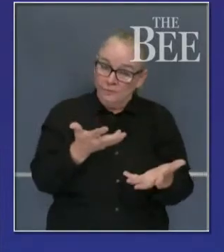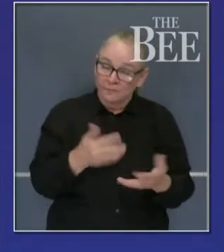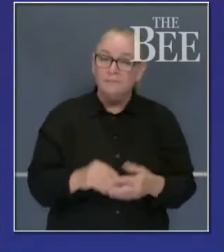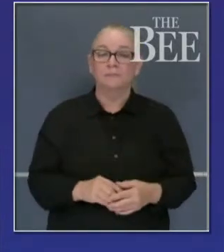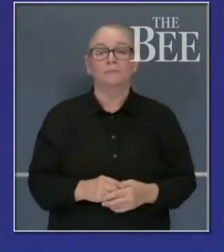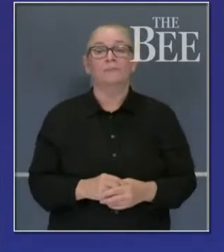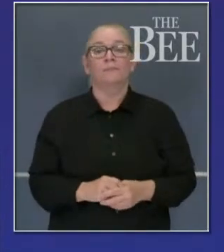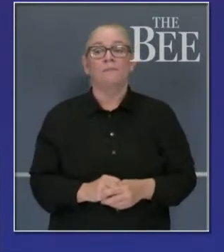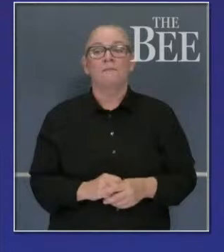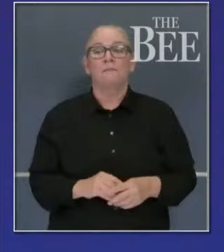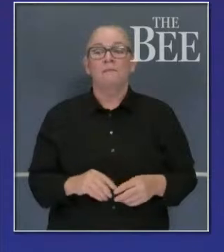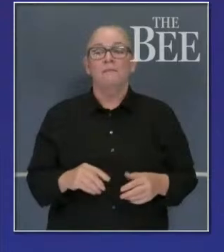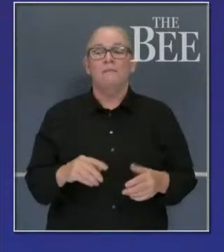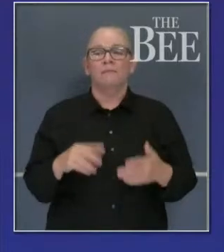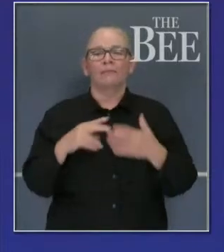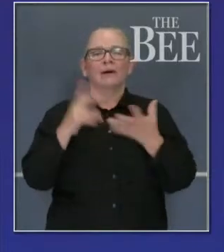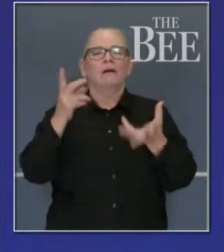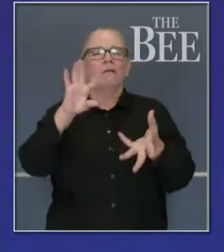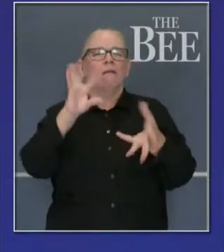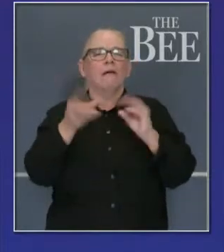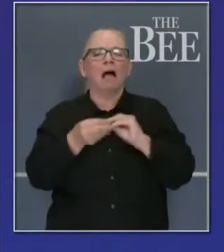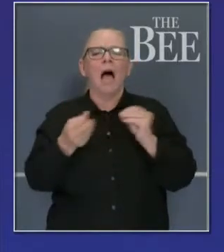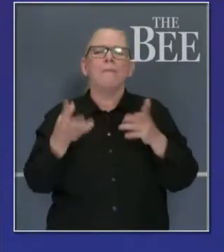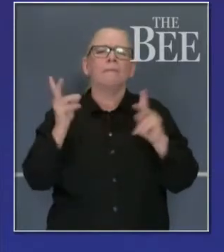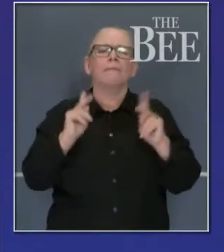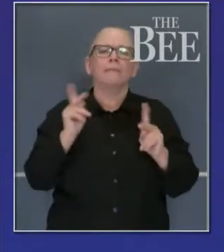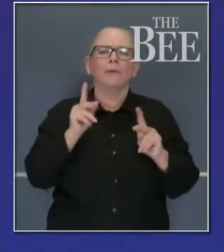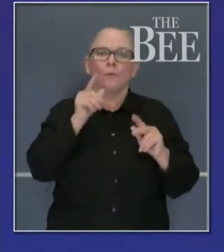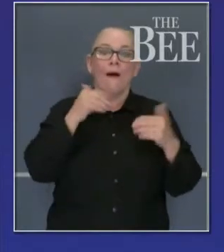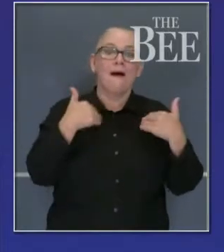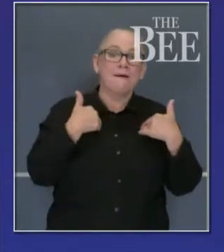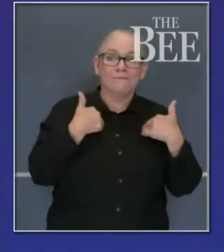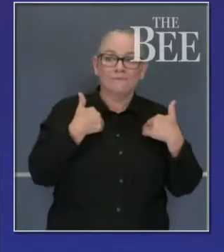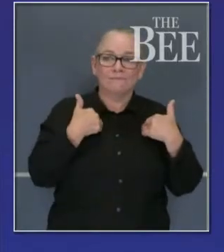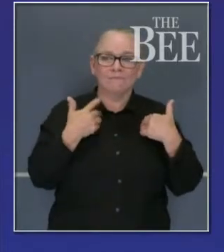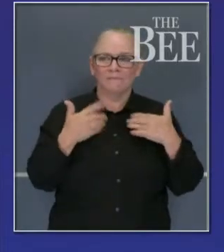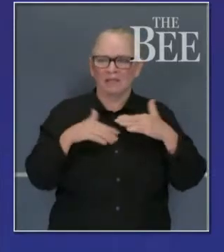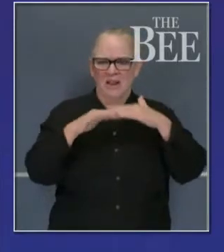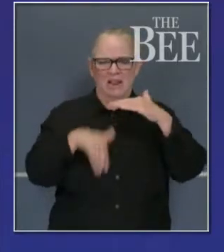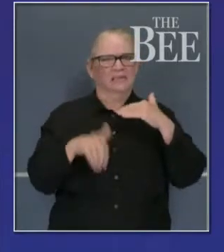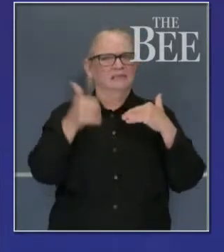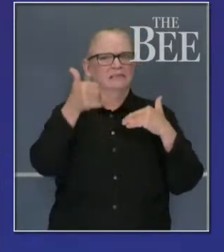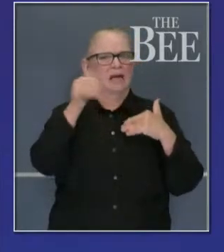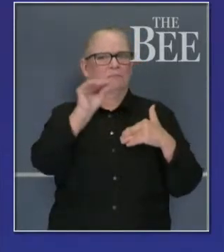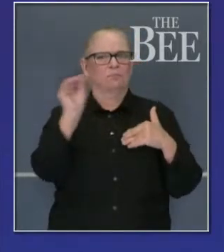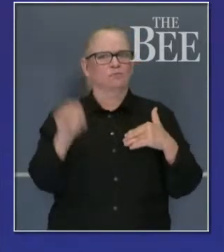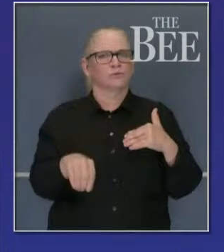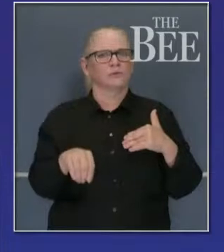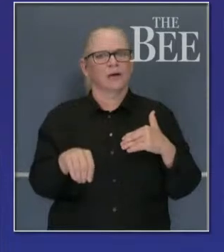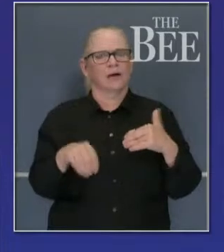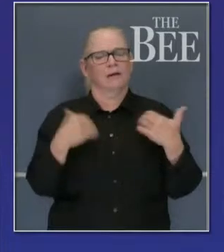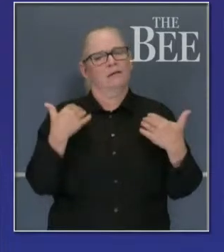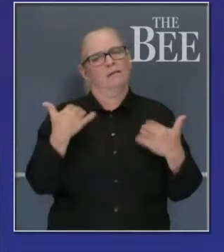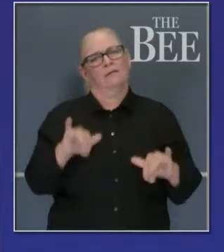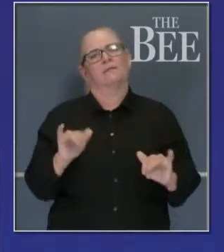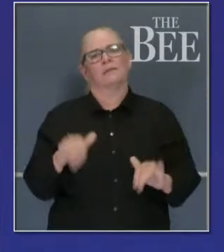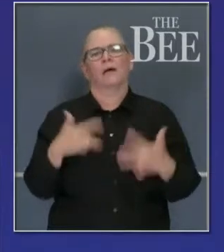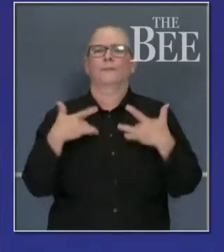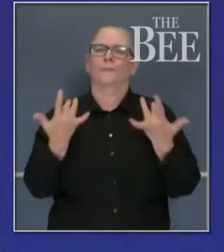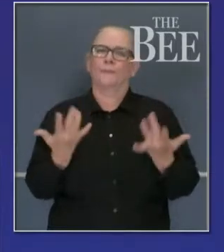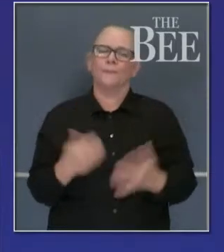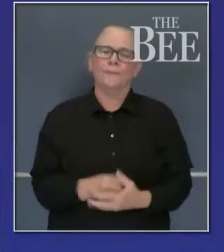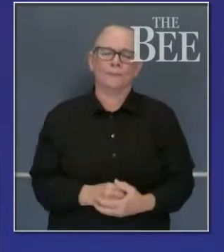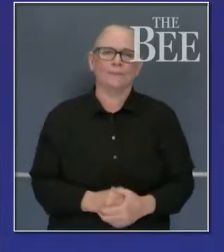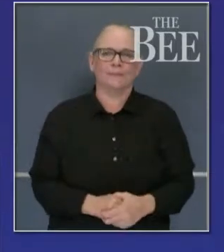capacity, total number of COVID positive patients represents 10%, again, substantially down from numbers